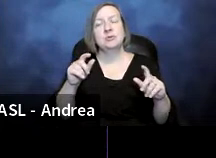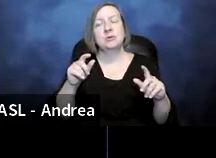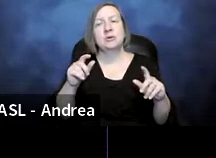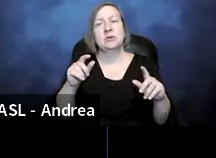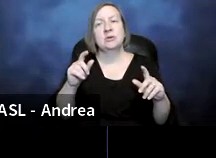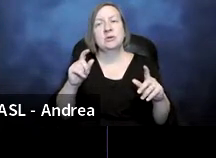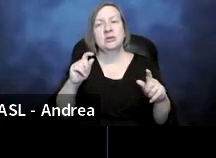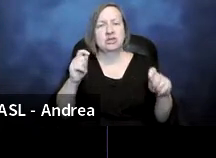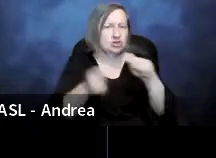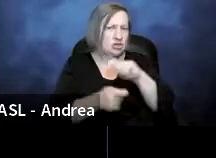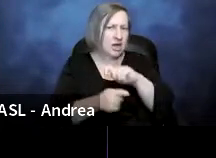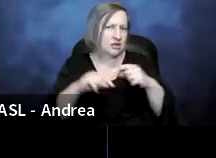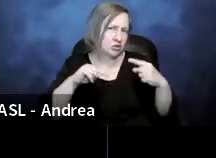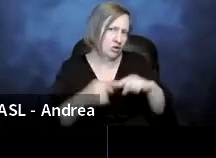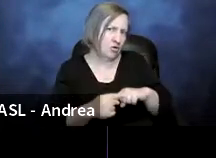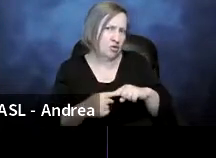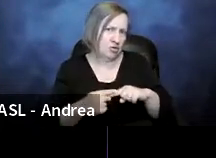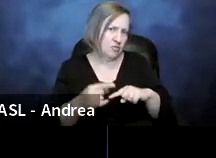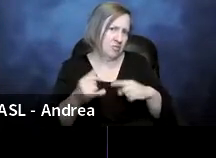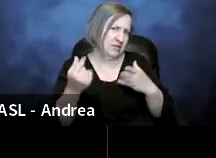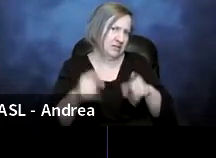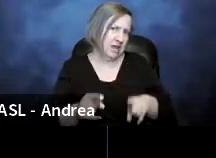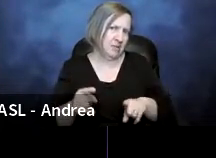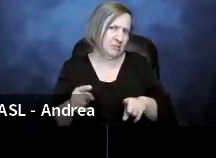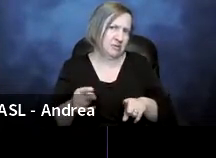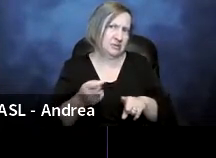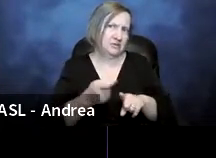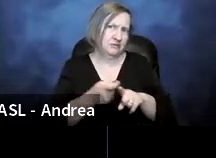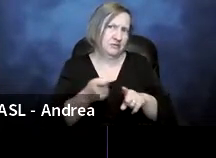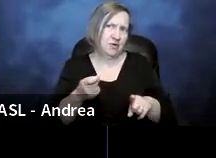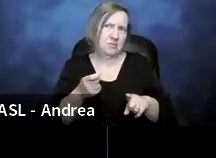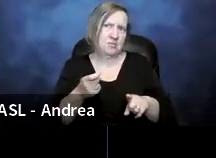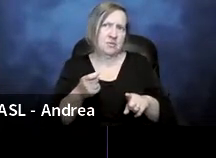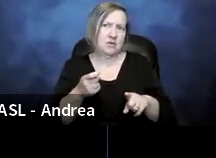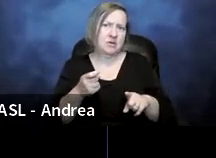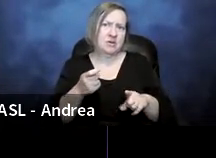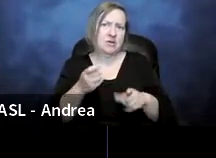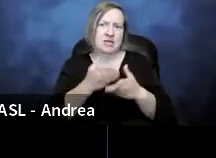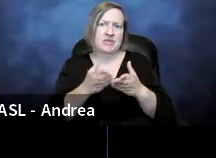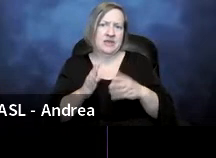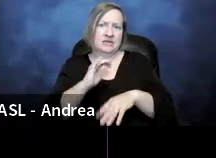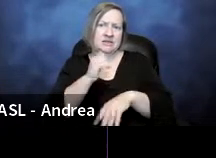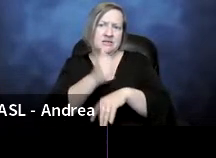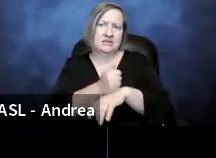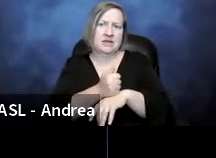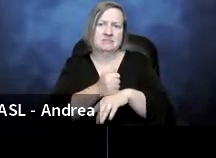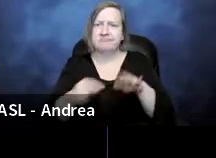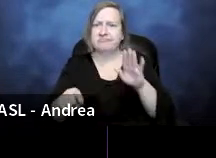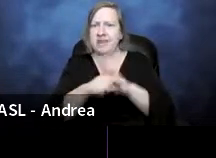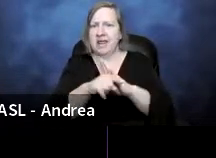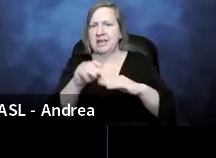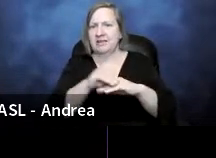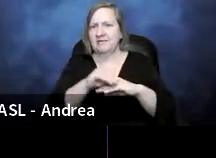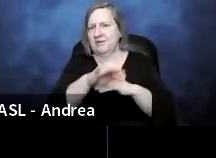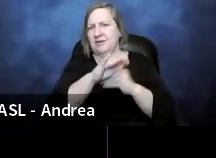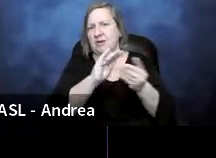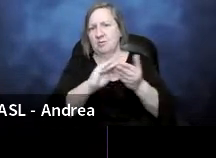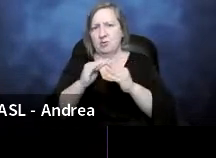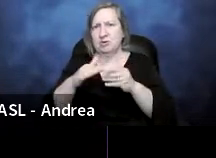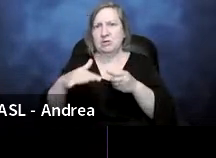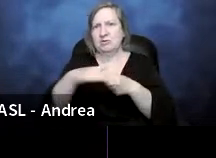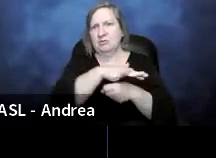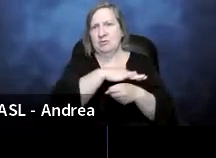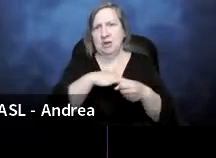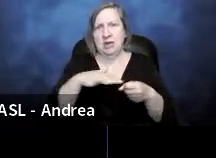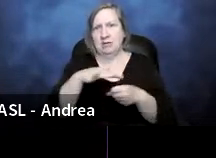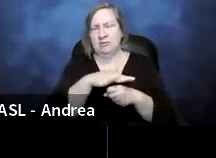undo some of the harm that's been caused by schemes that have had a negative effect on